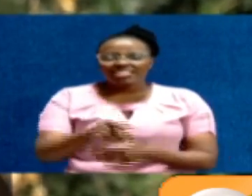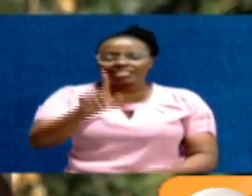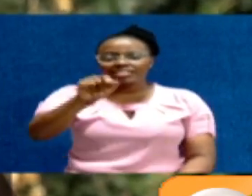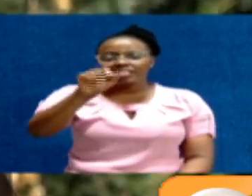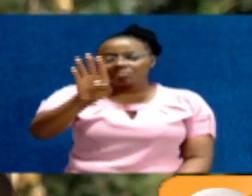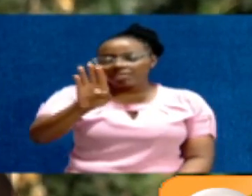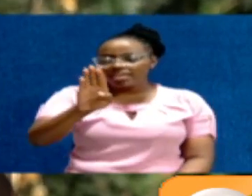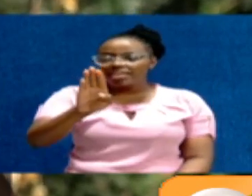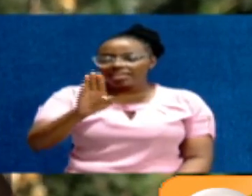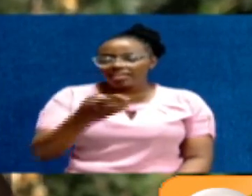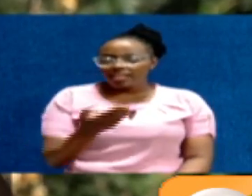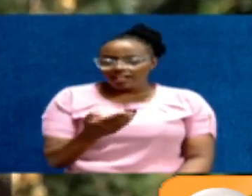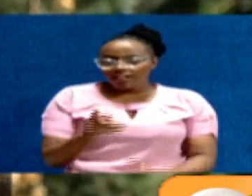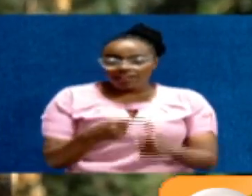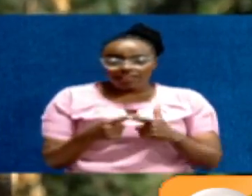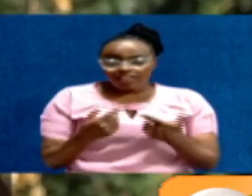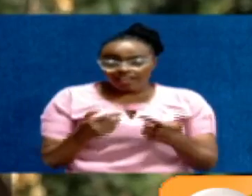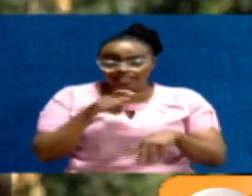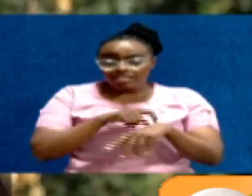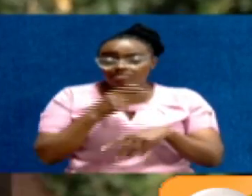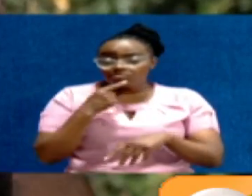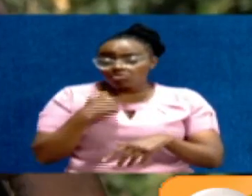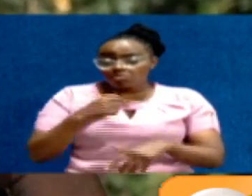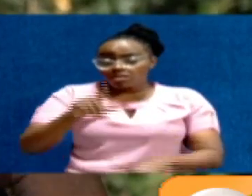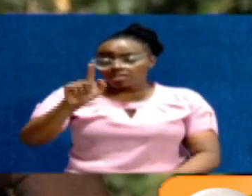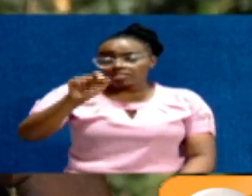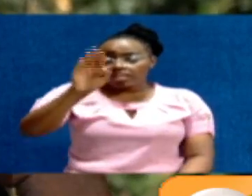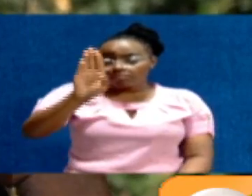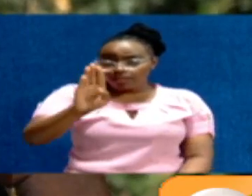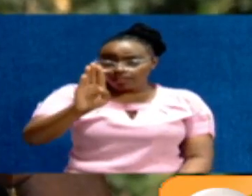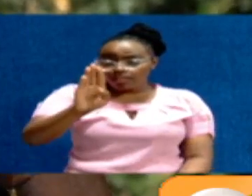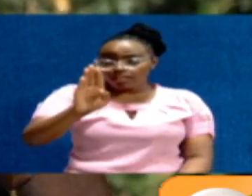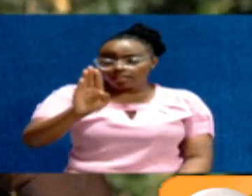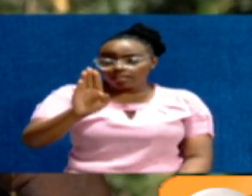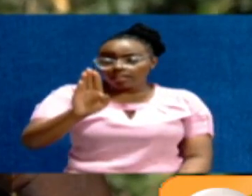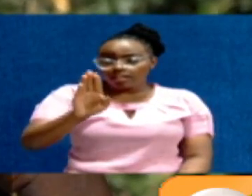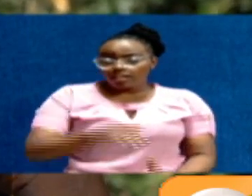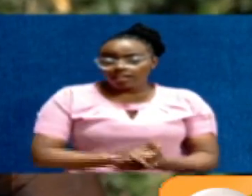TB. Na hiyo